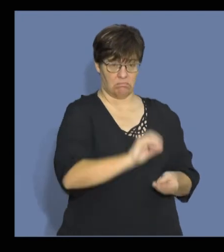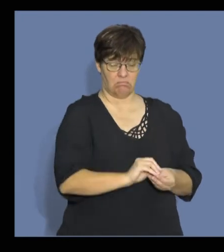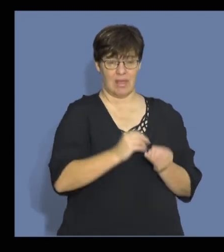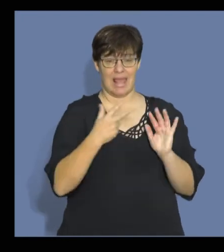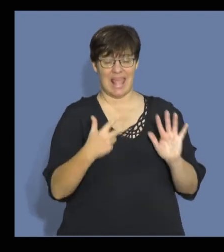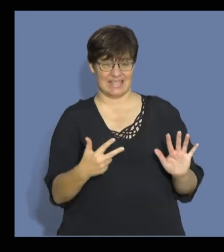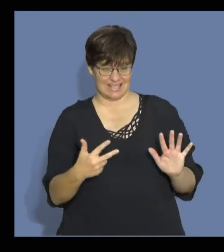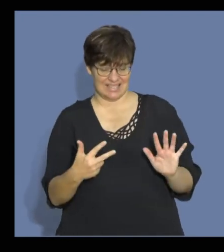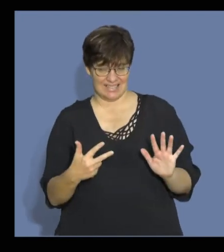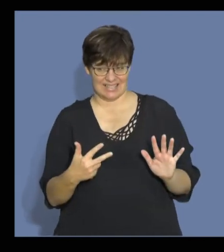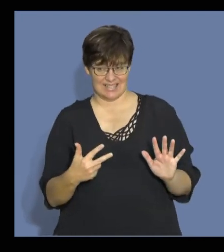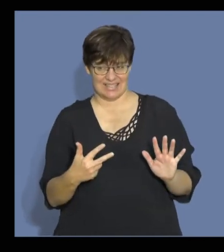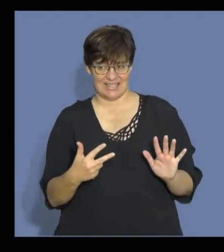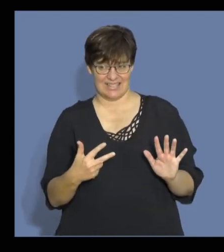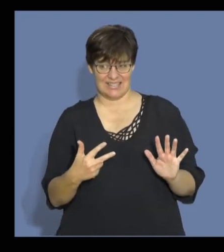the